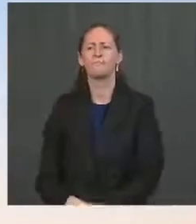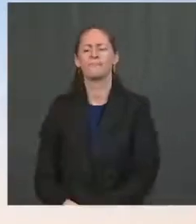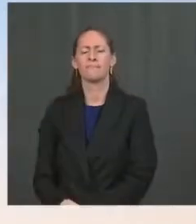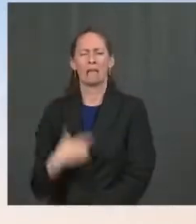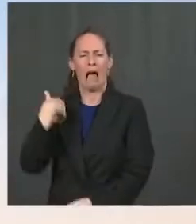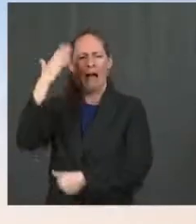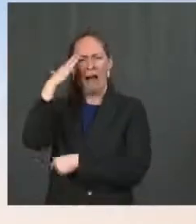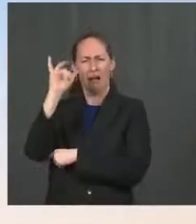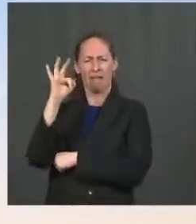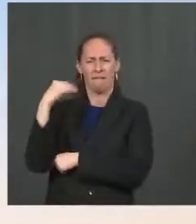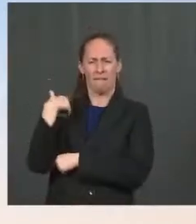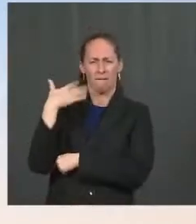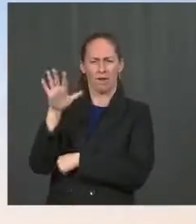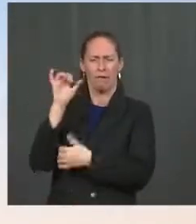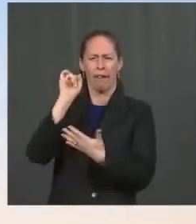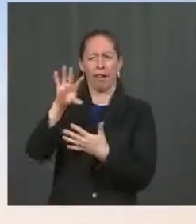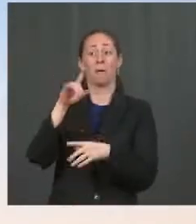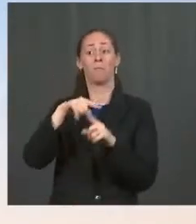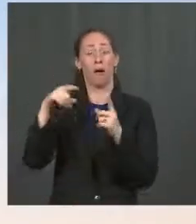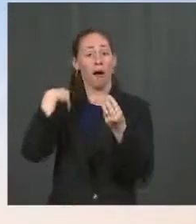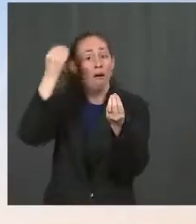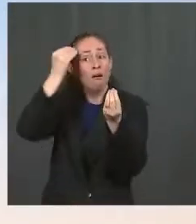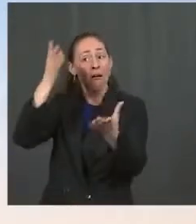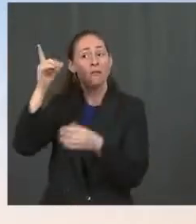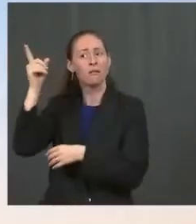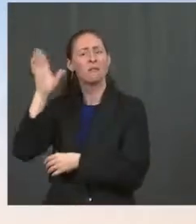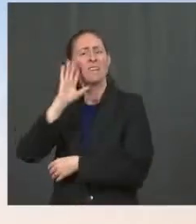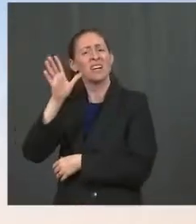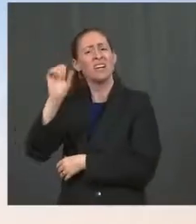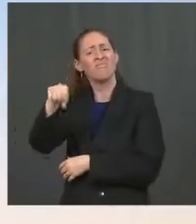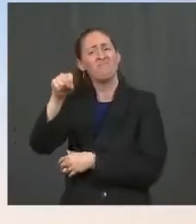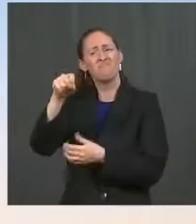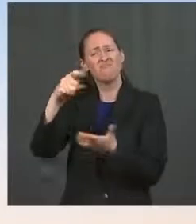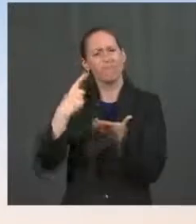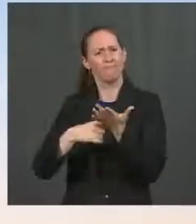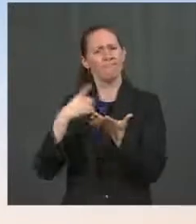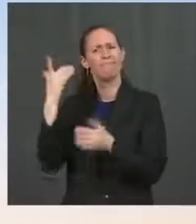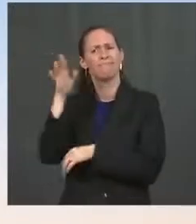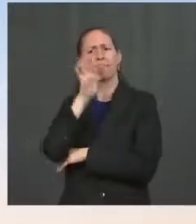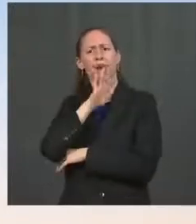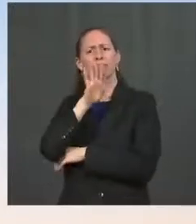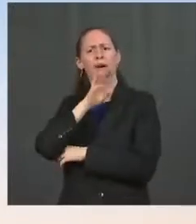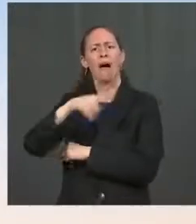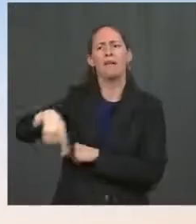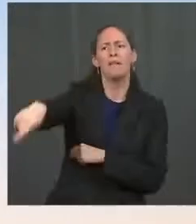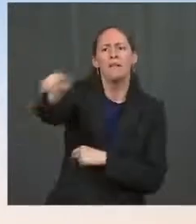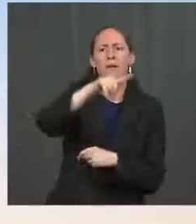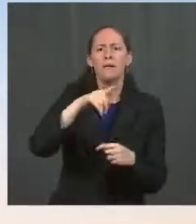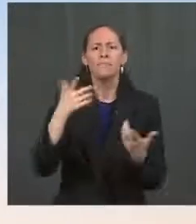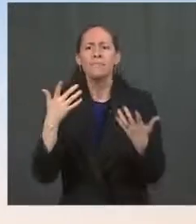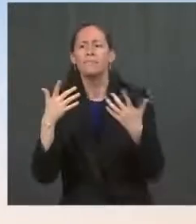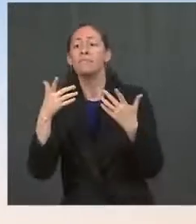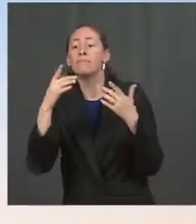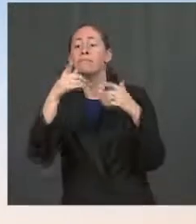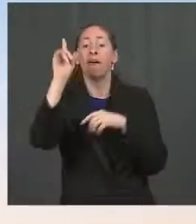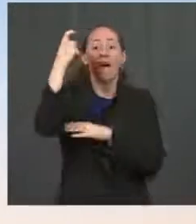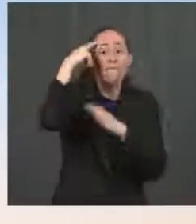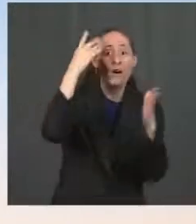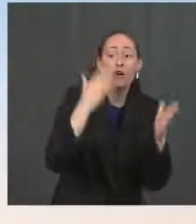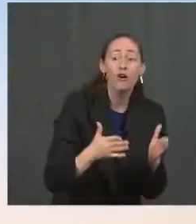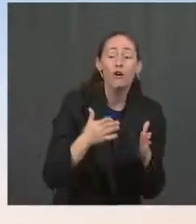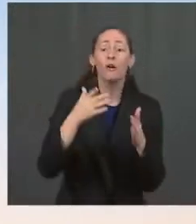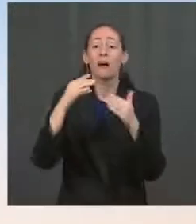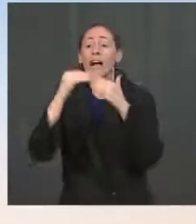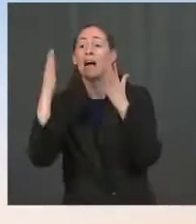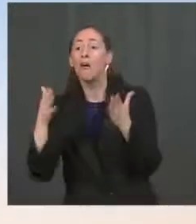the frustration that tens of millions of Americans are feeling across the country. We've heard governors, we've heard leaders voice that. We've heard many